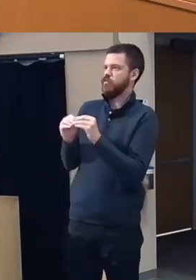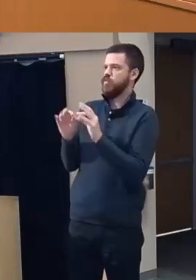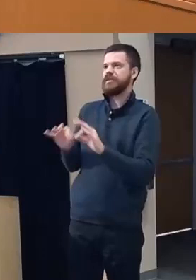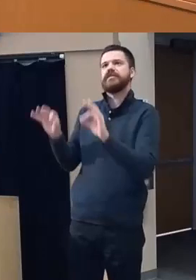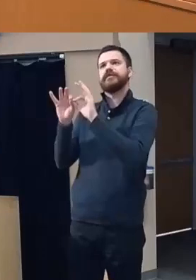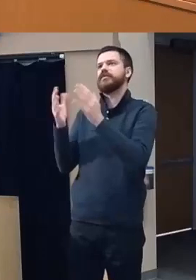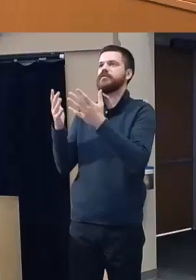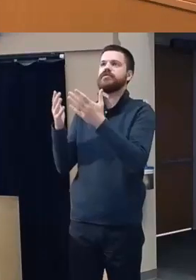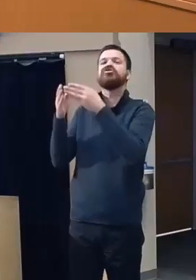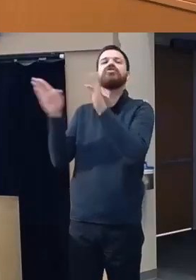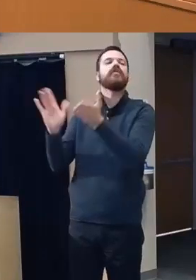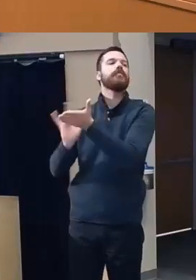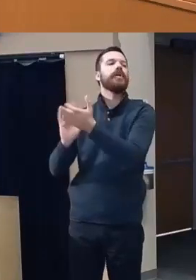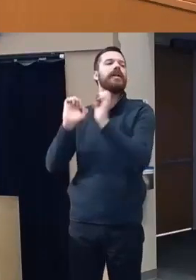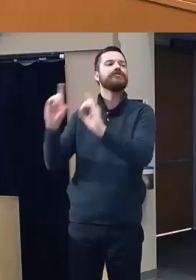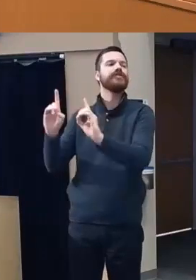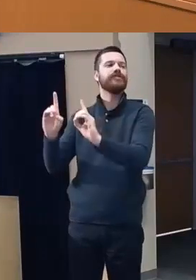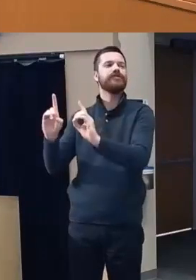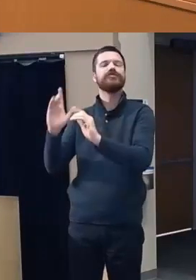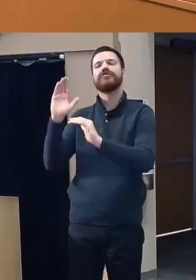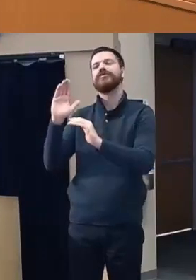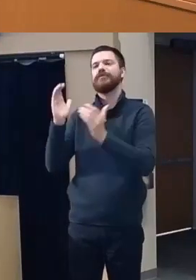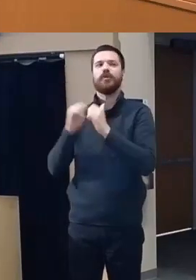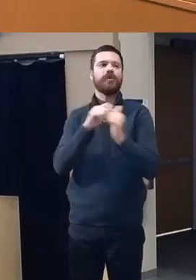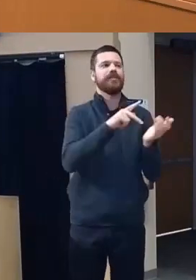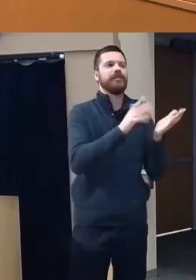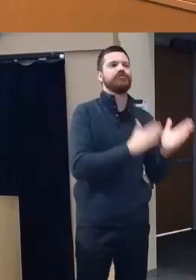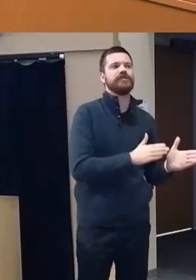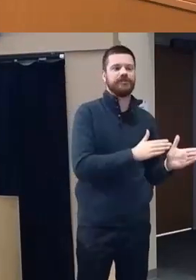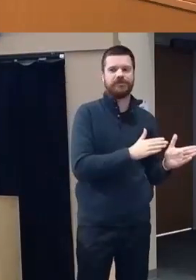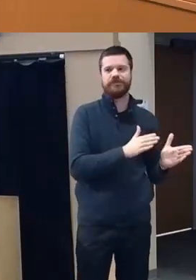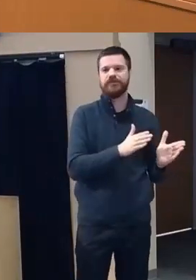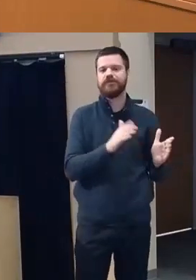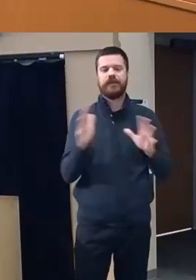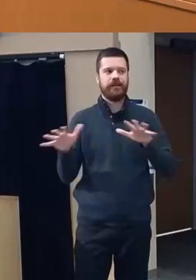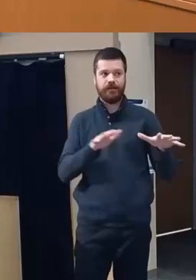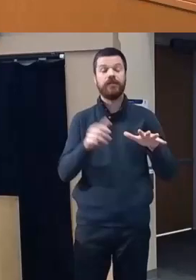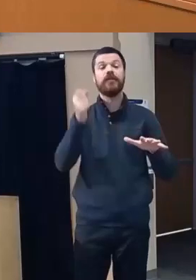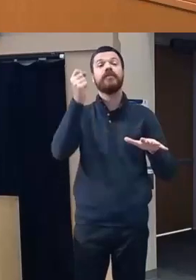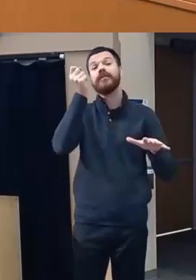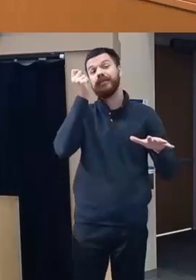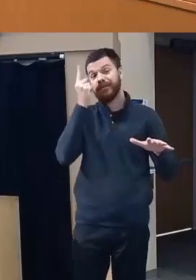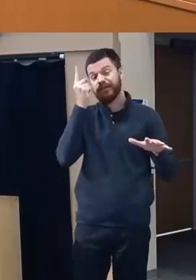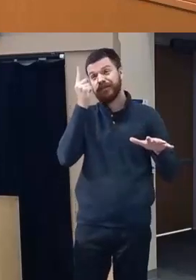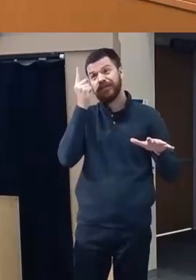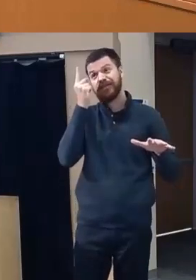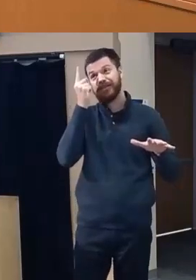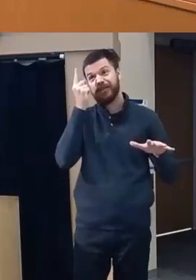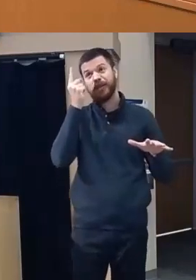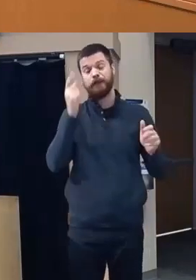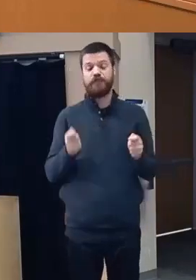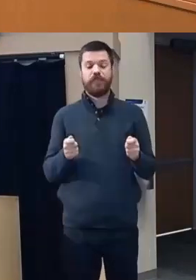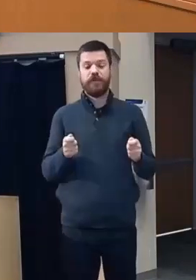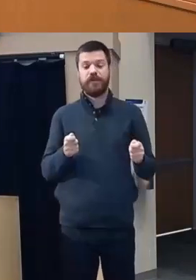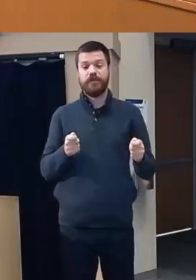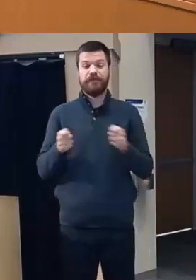significant general medical education and then an addiction medicine fellowship. However, I would say that management